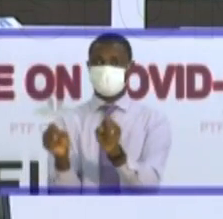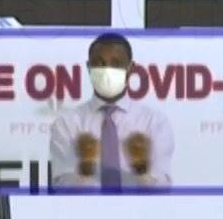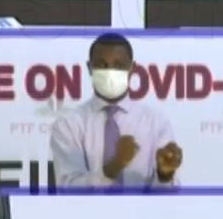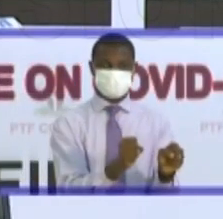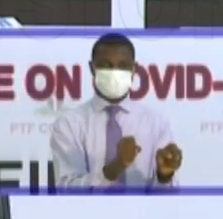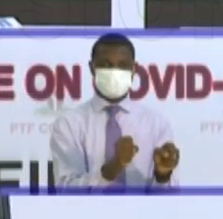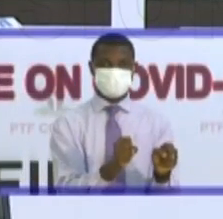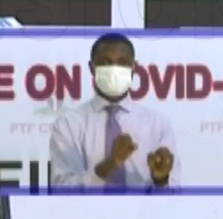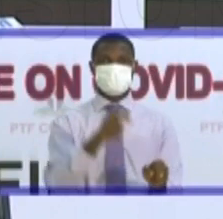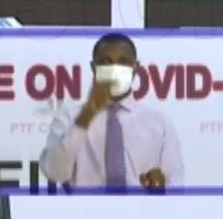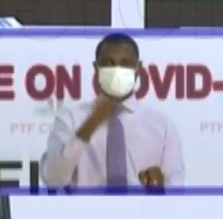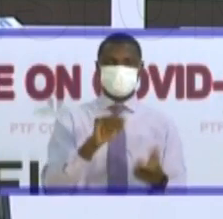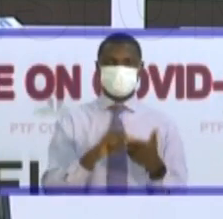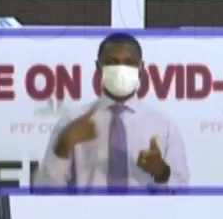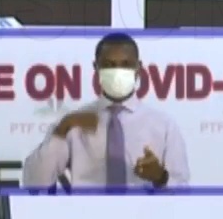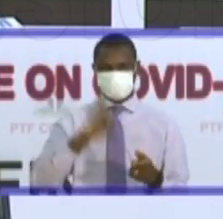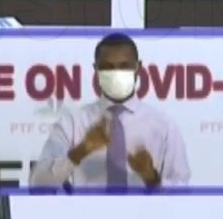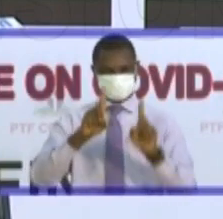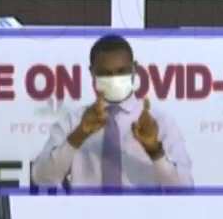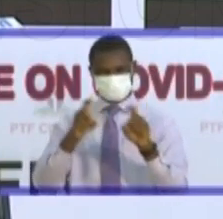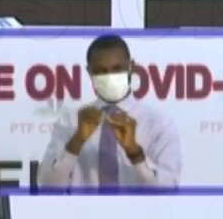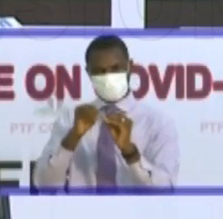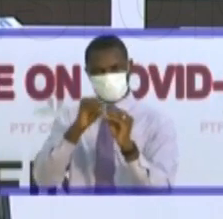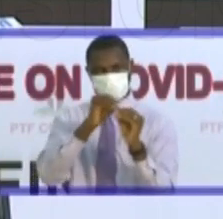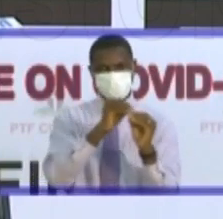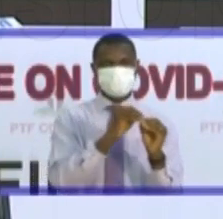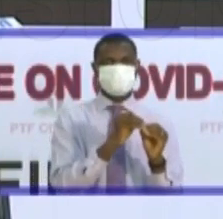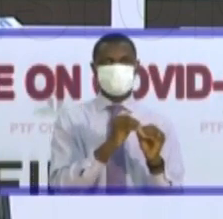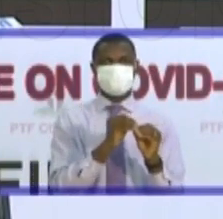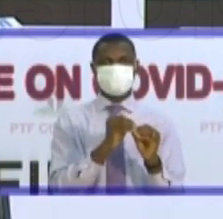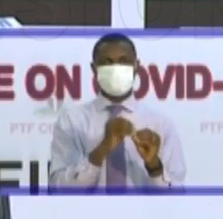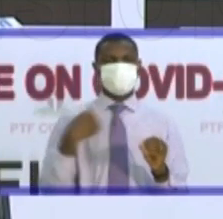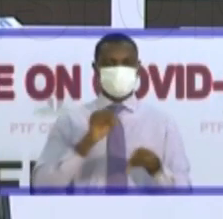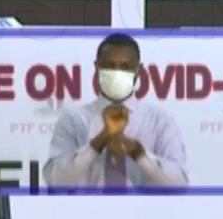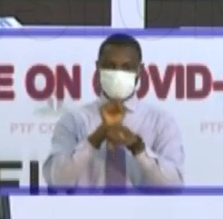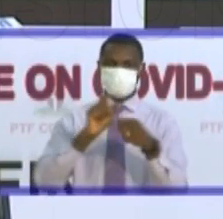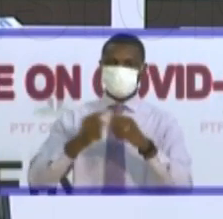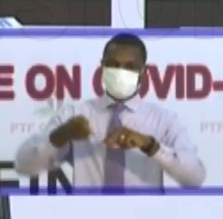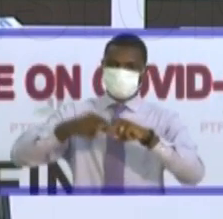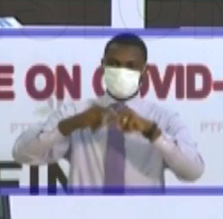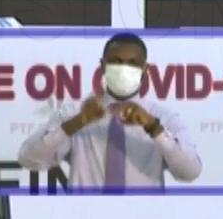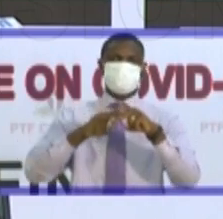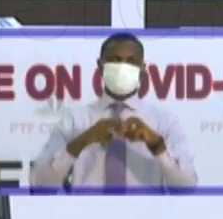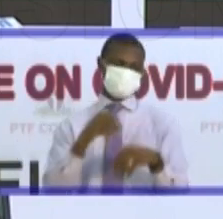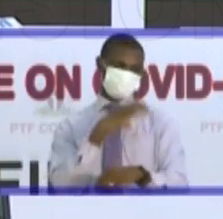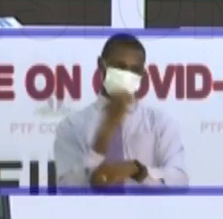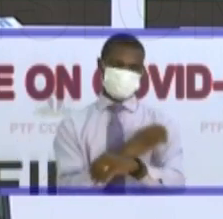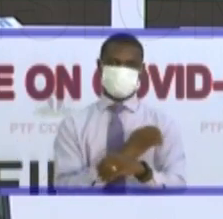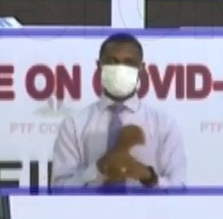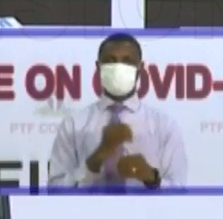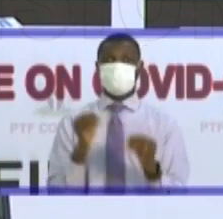more testing and diagnostics, and we are working to increase the capacity and